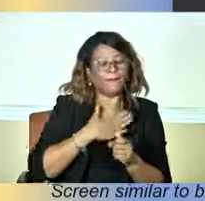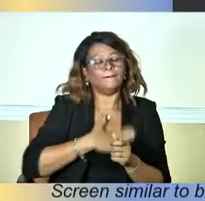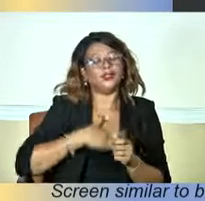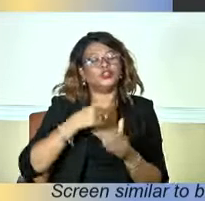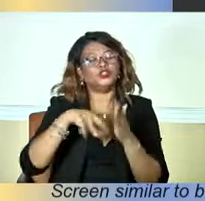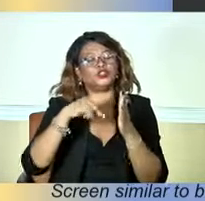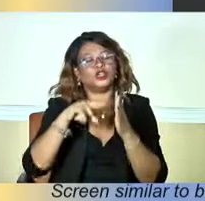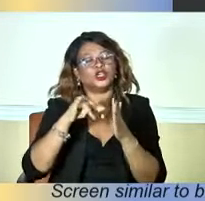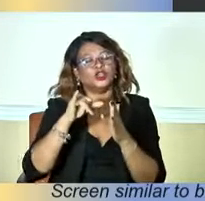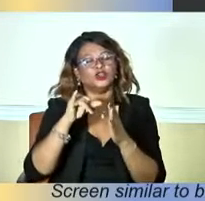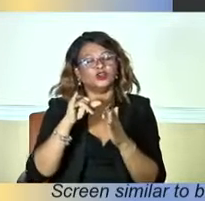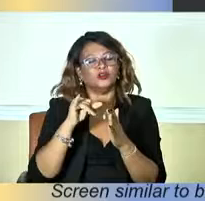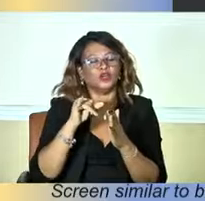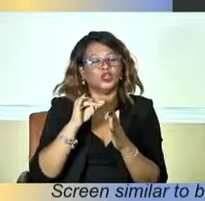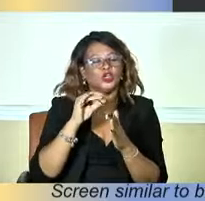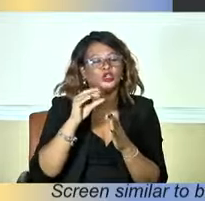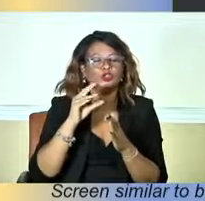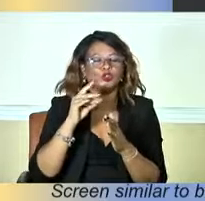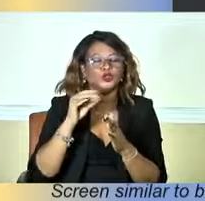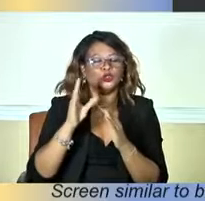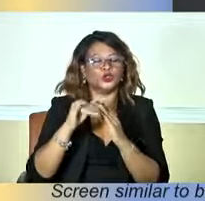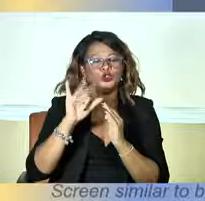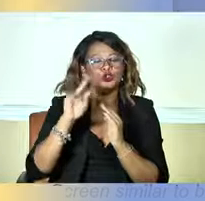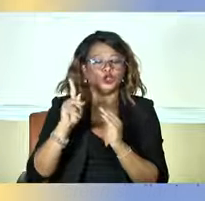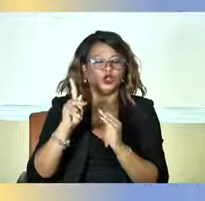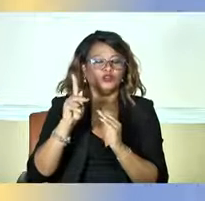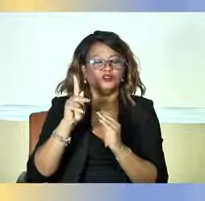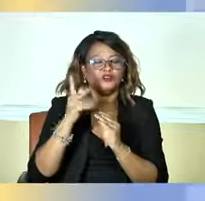check your spam or junk folder.